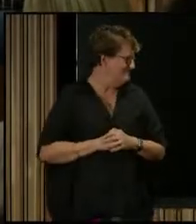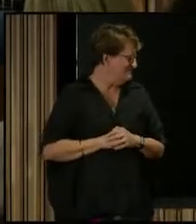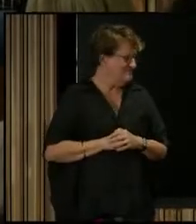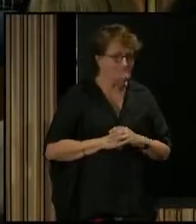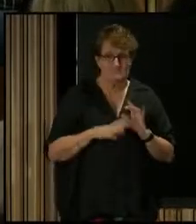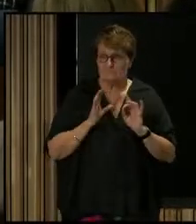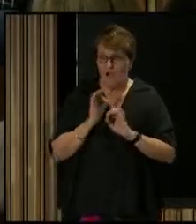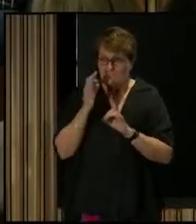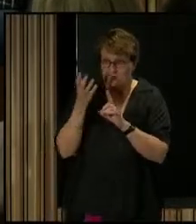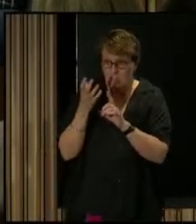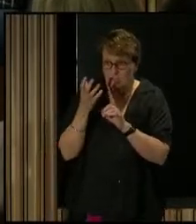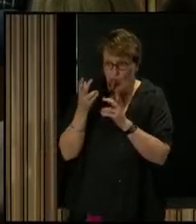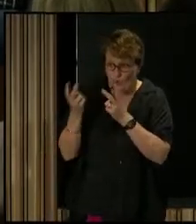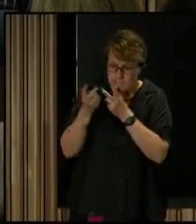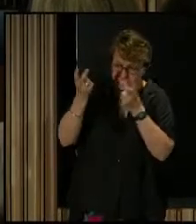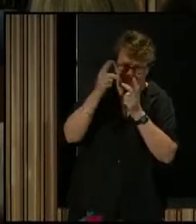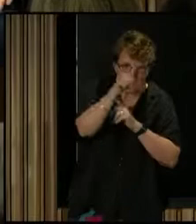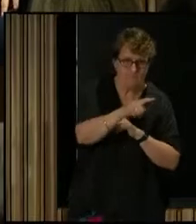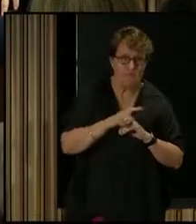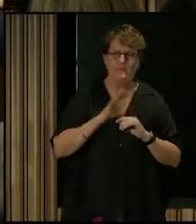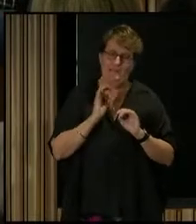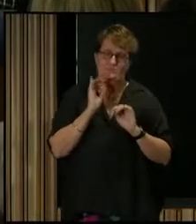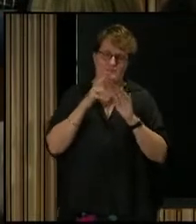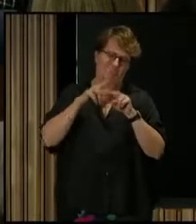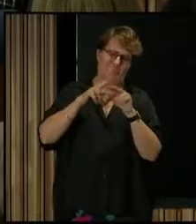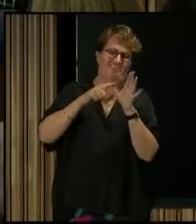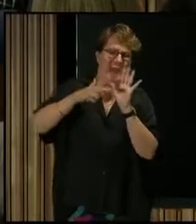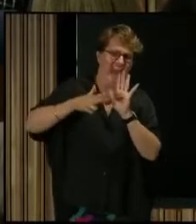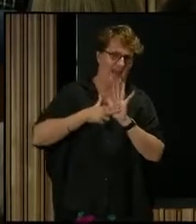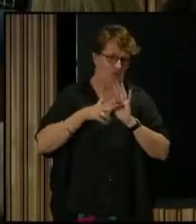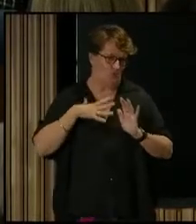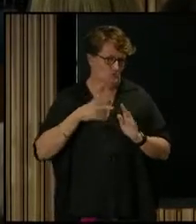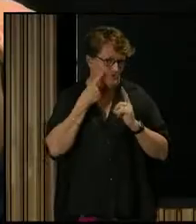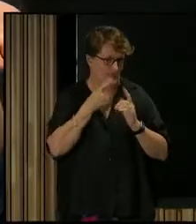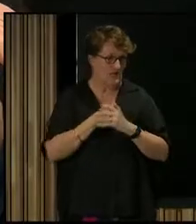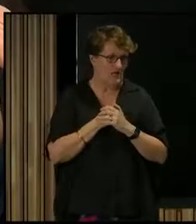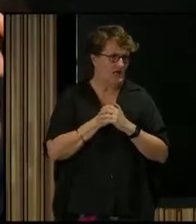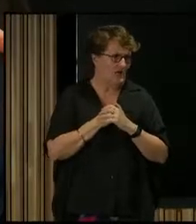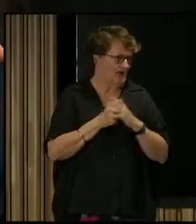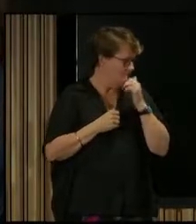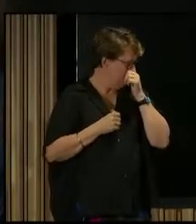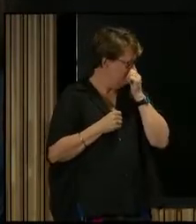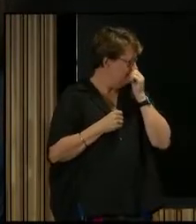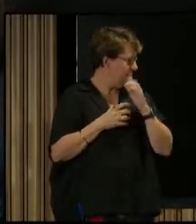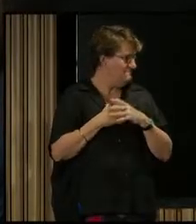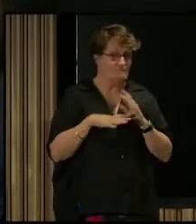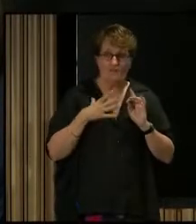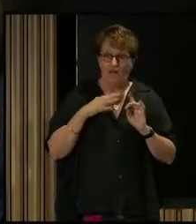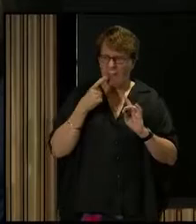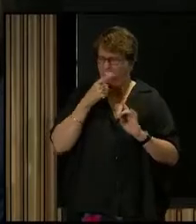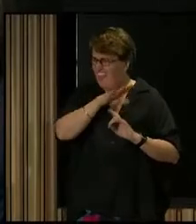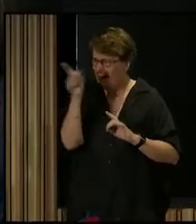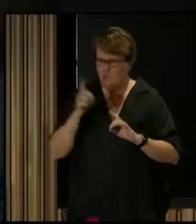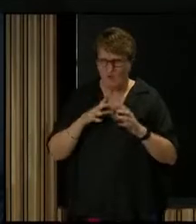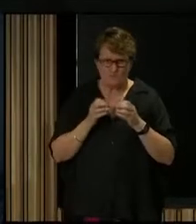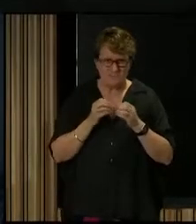and find him. I found out that he was a fan. He'd been to the show. And I talked to him about it because I have never been. I feel like everyone in Brisbane has come